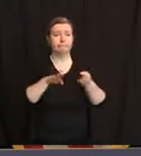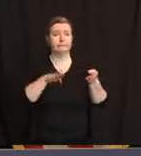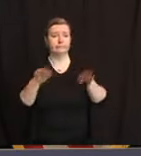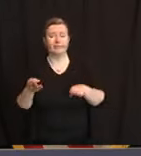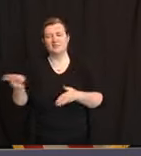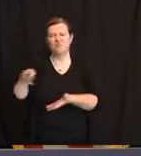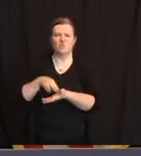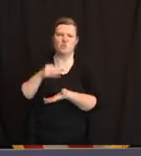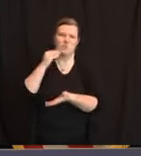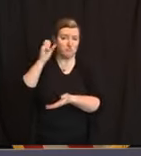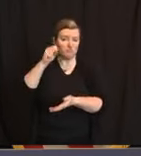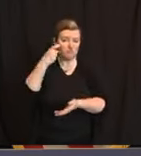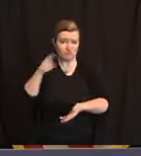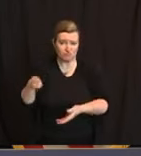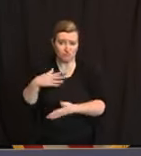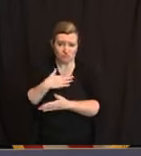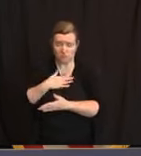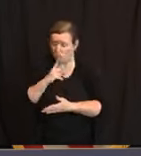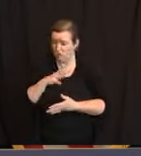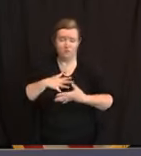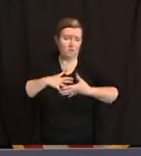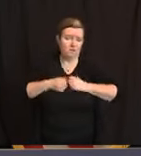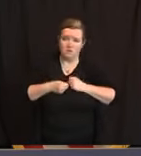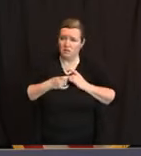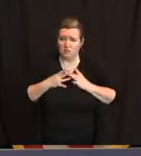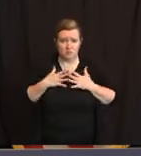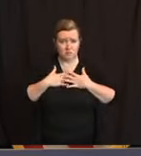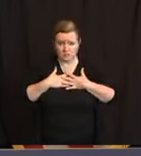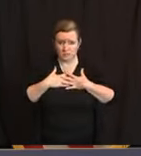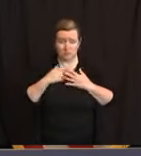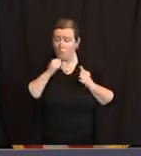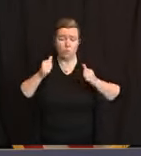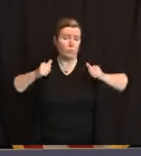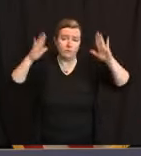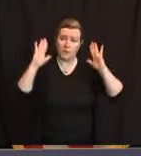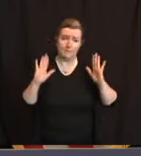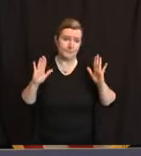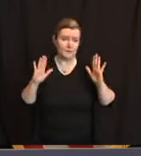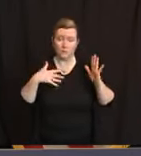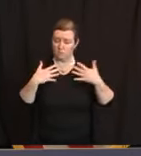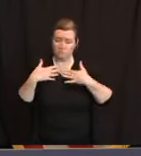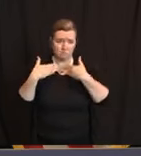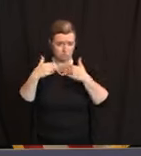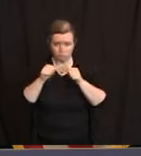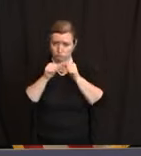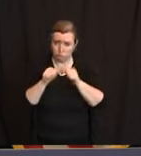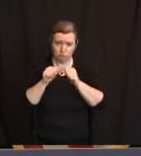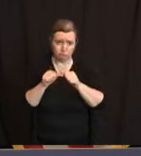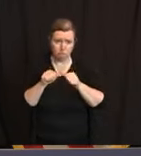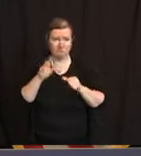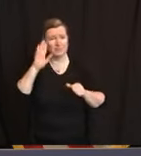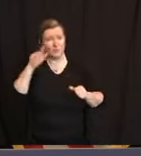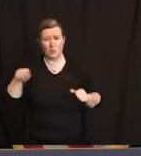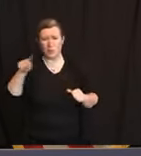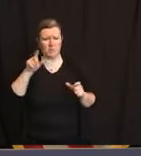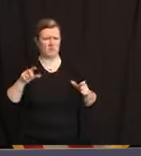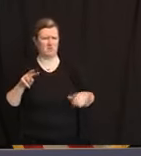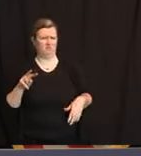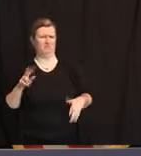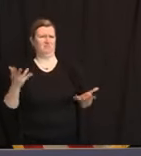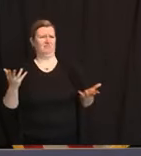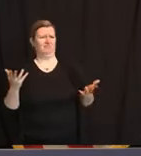But we're going to stay at this. I don't begrudge anybody looking at this and saying, "Gosh, golly, how can